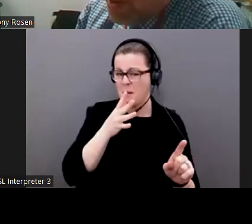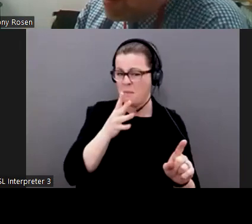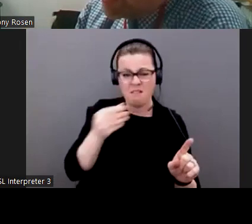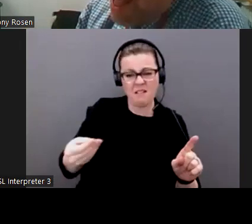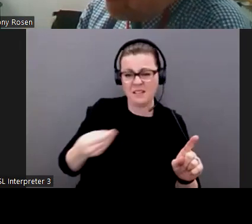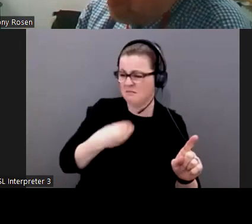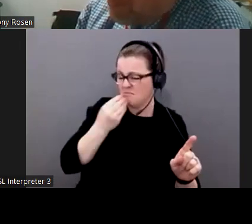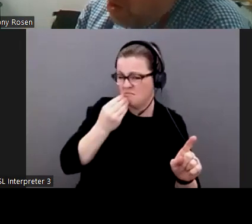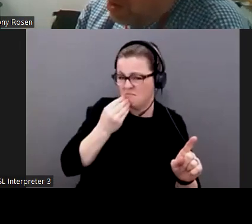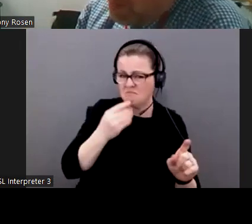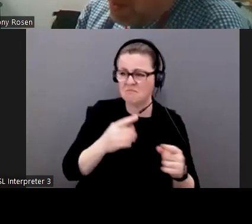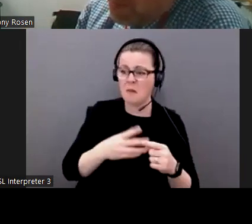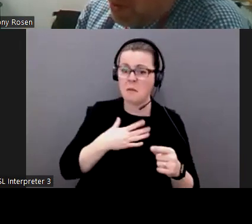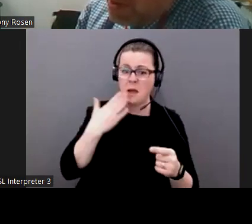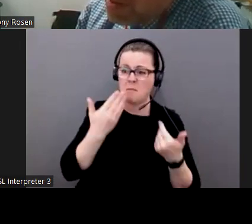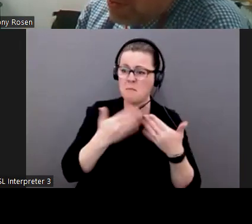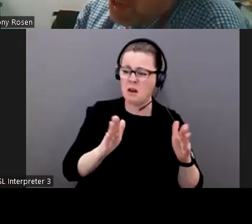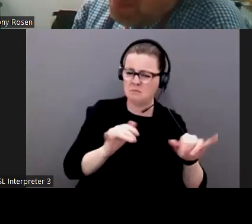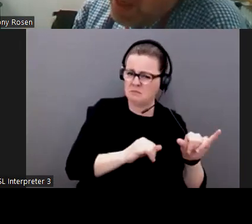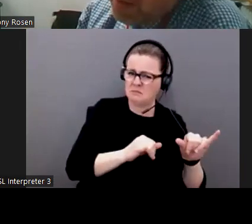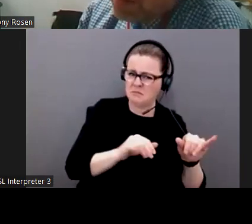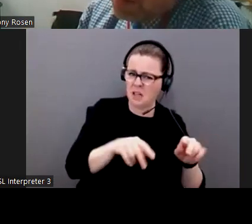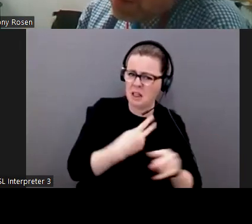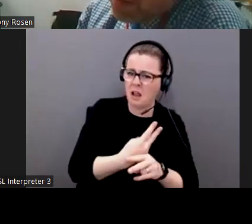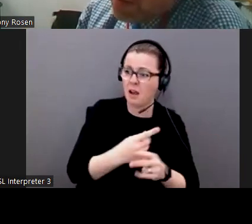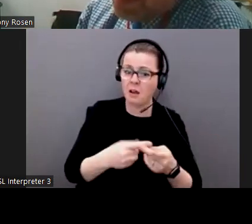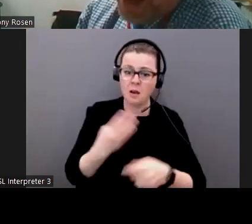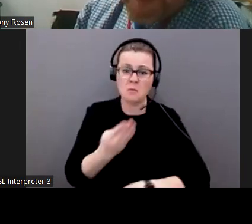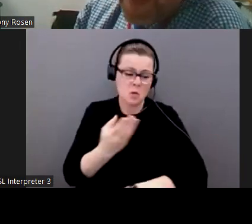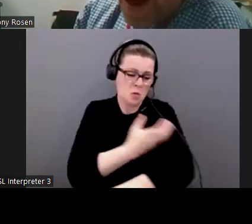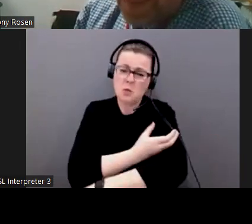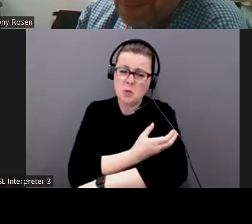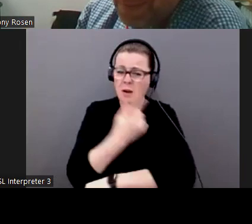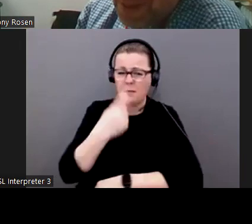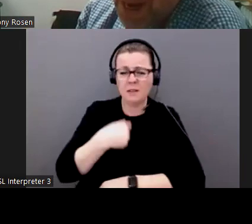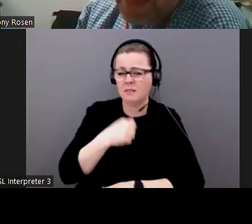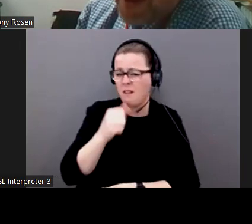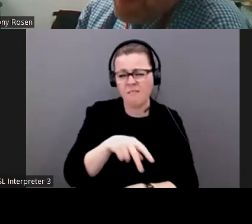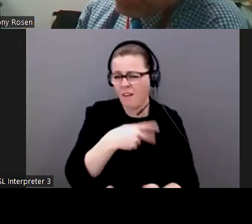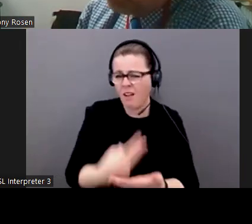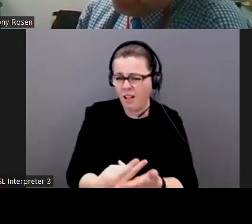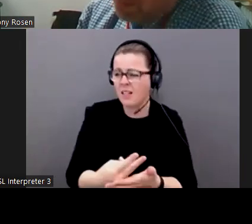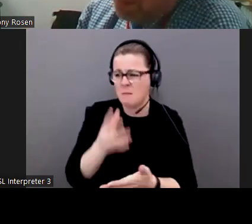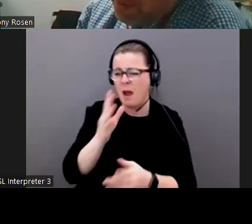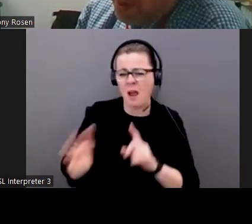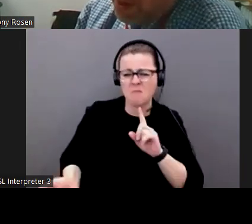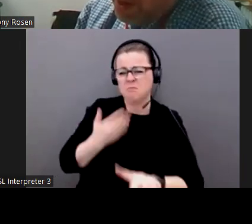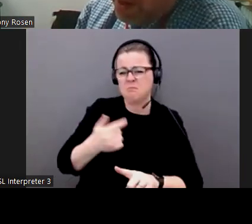bruise is not from a fall off the monkey bars. She hit me. But I love my mom, and I love my